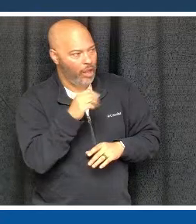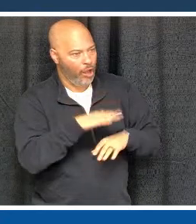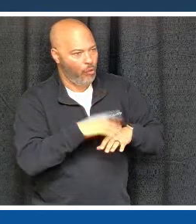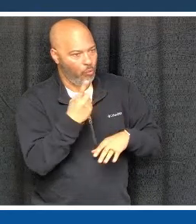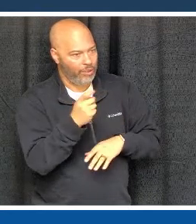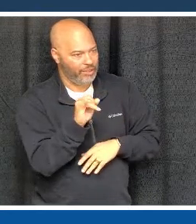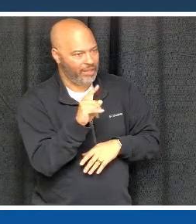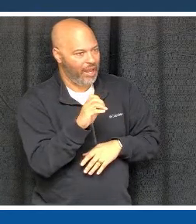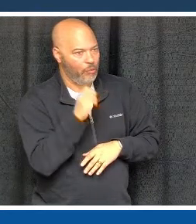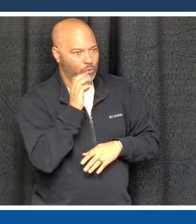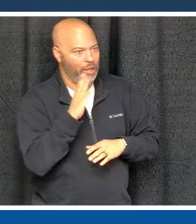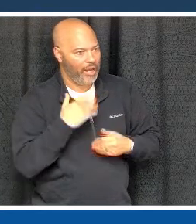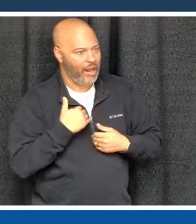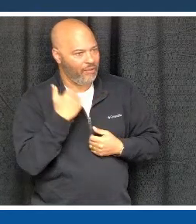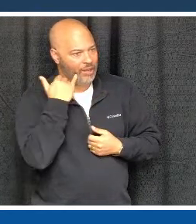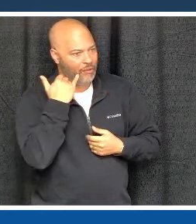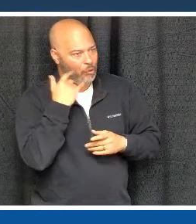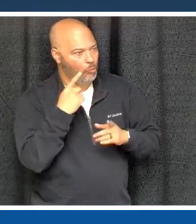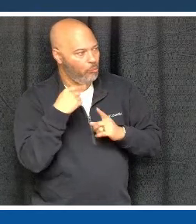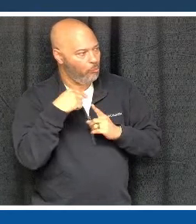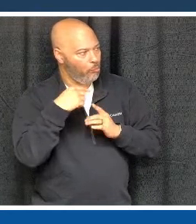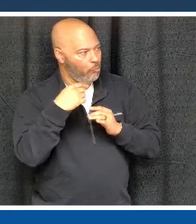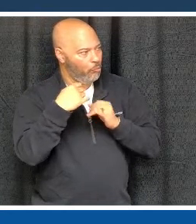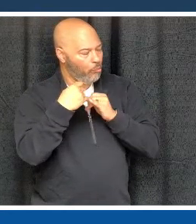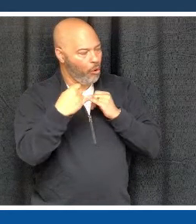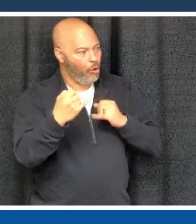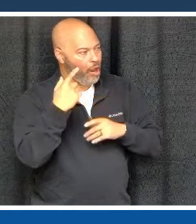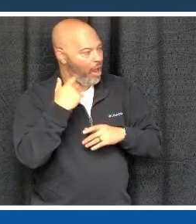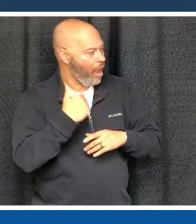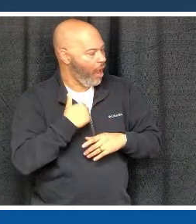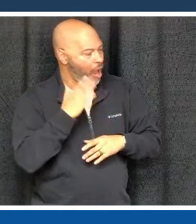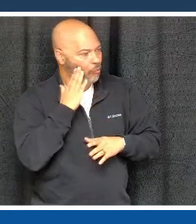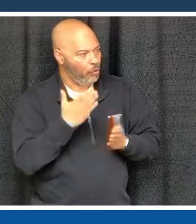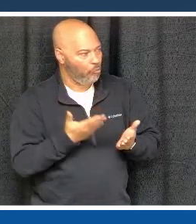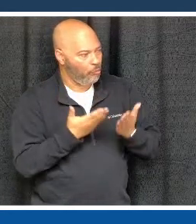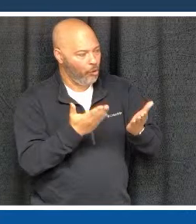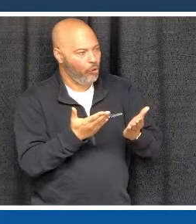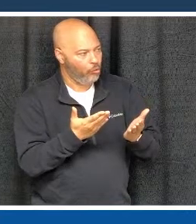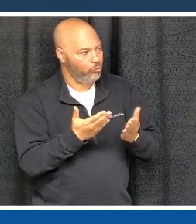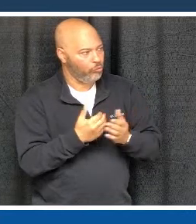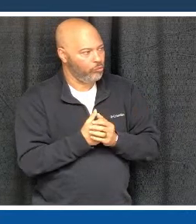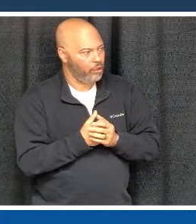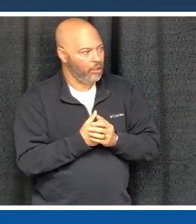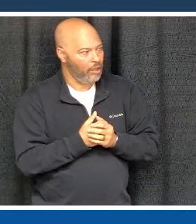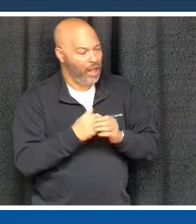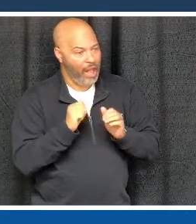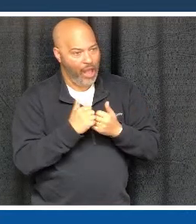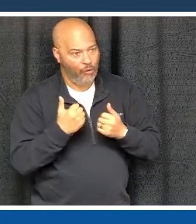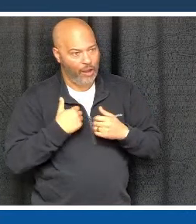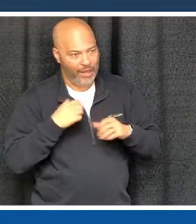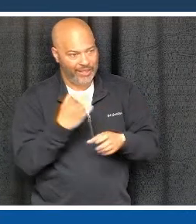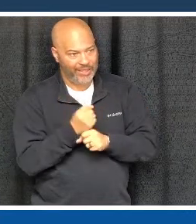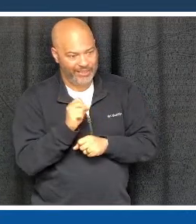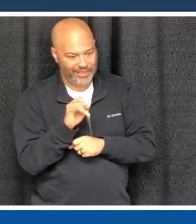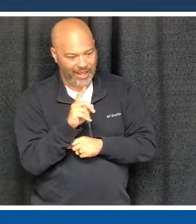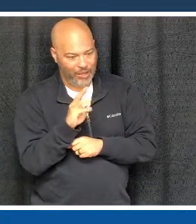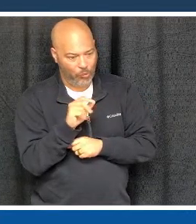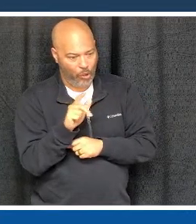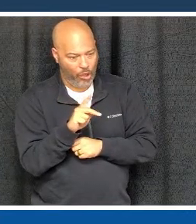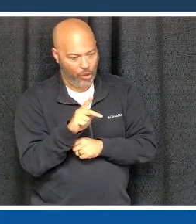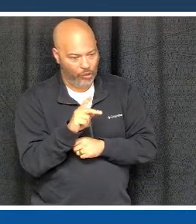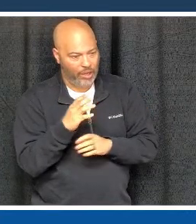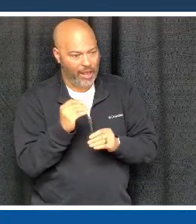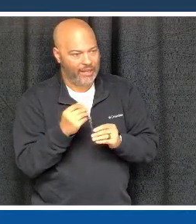have telephone poles, because I'm gonna, as a steward of tax dollars, I'm gonna propose, how do I accomplish sidewalks and